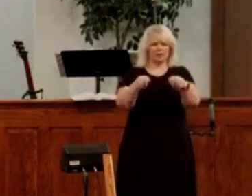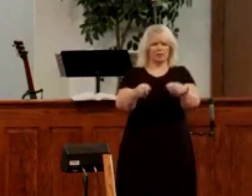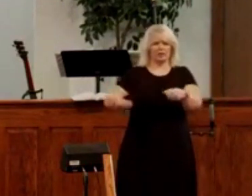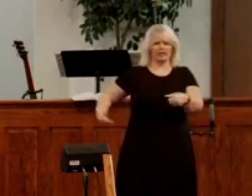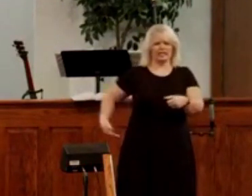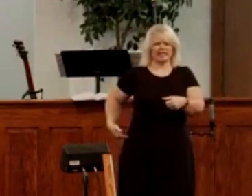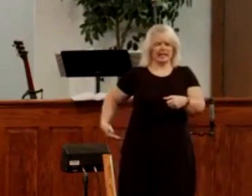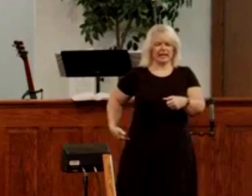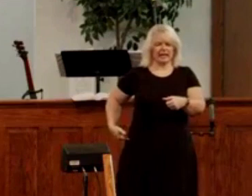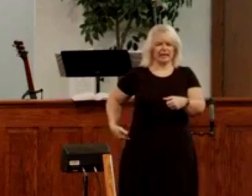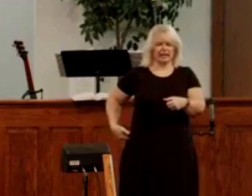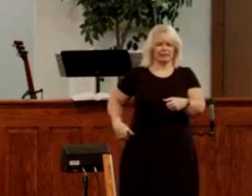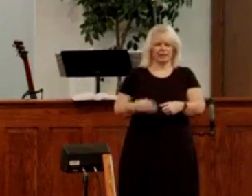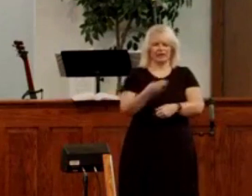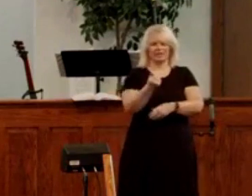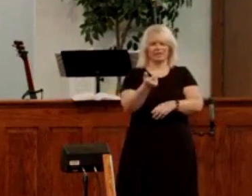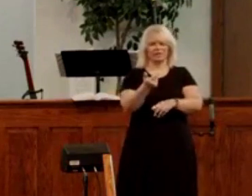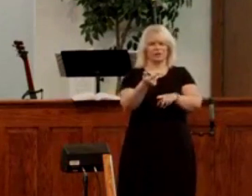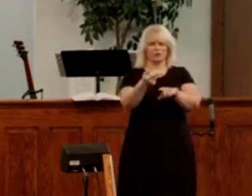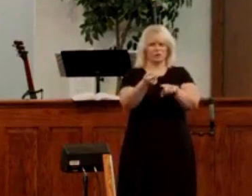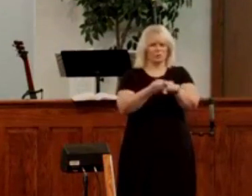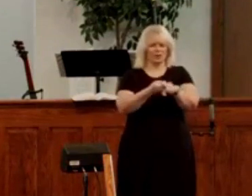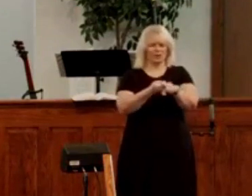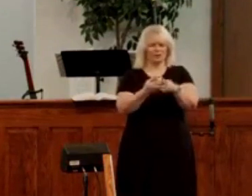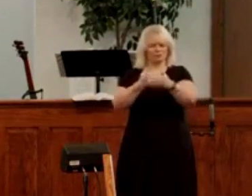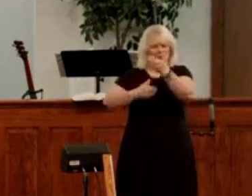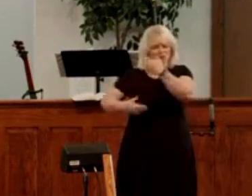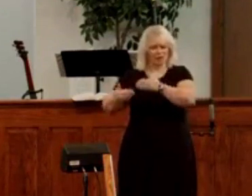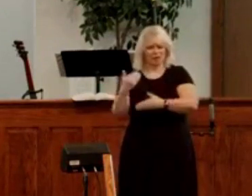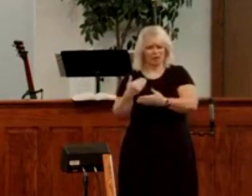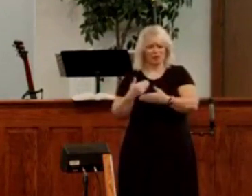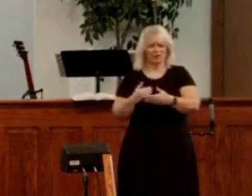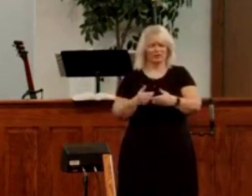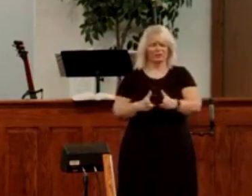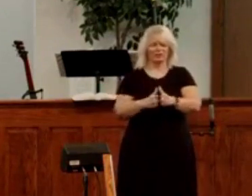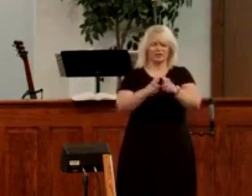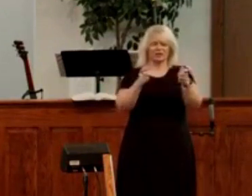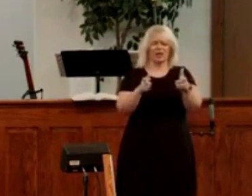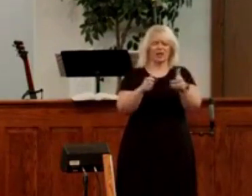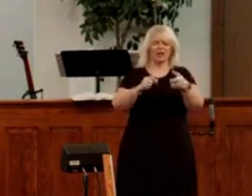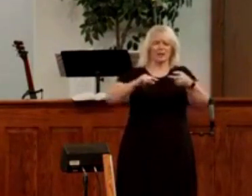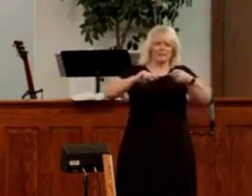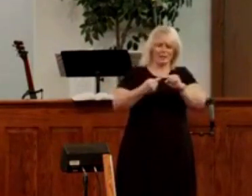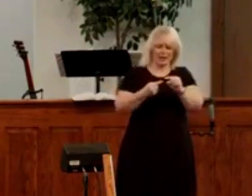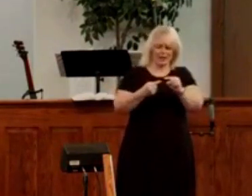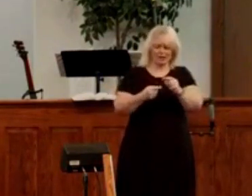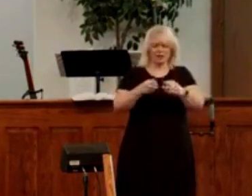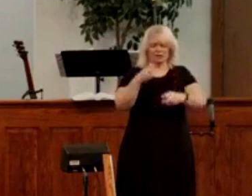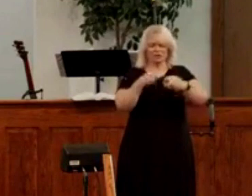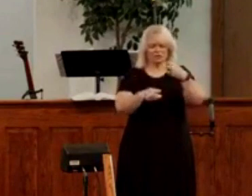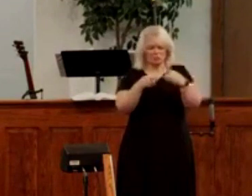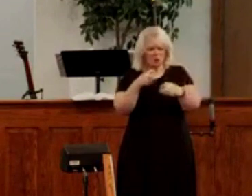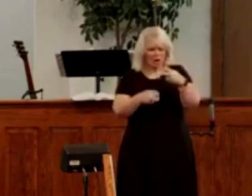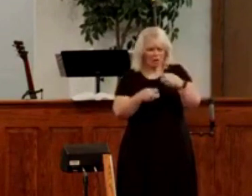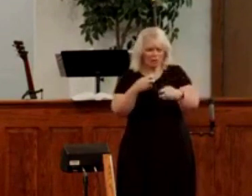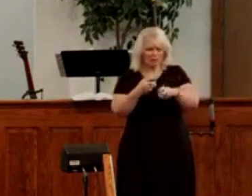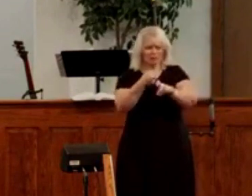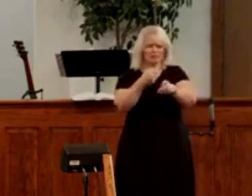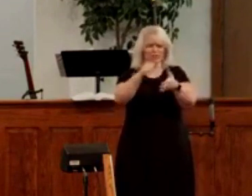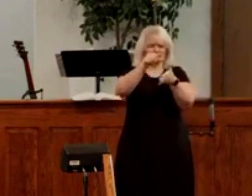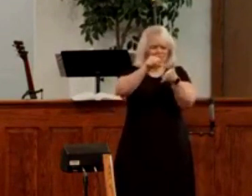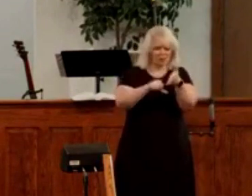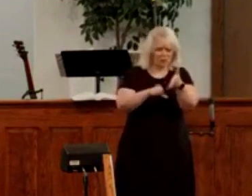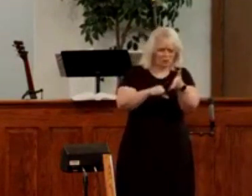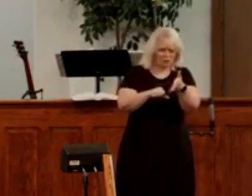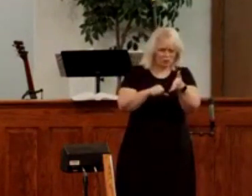hip a couple months ago, and after surgery, he's still in a lot of pain, and they found that there's complications from that surgery that are putting him in